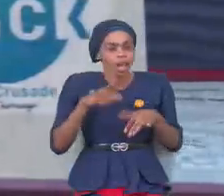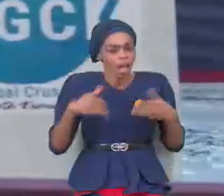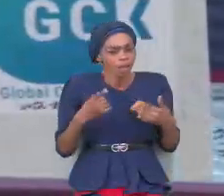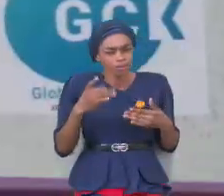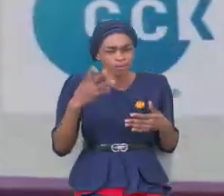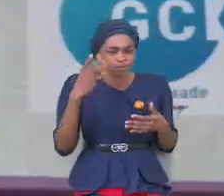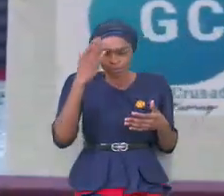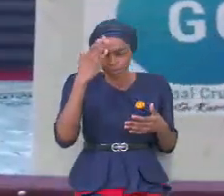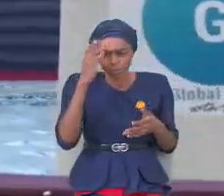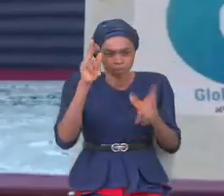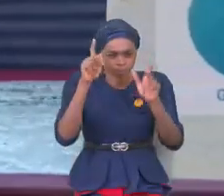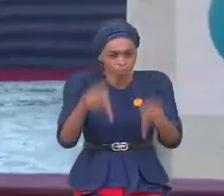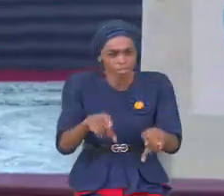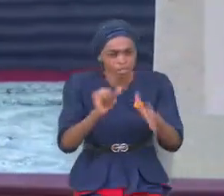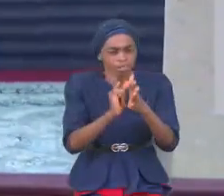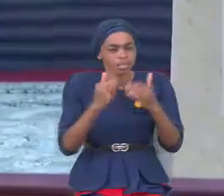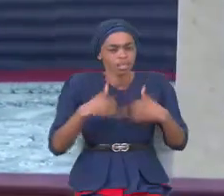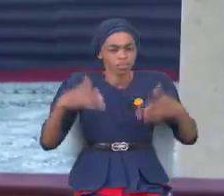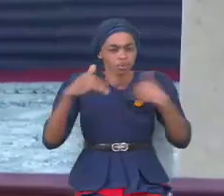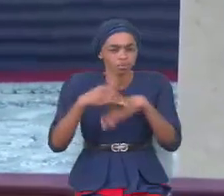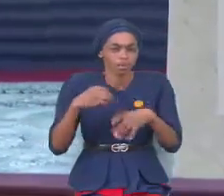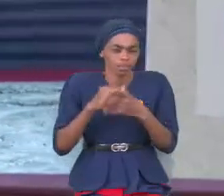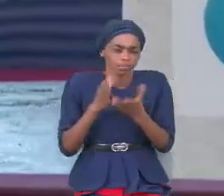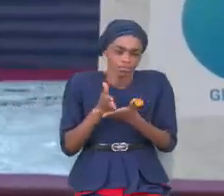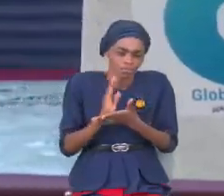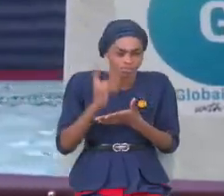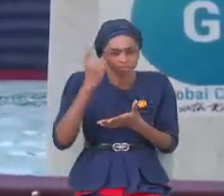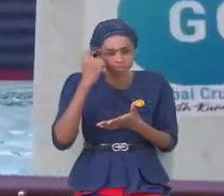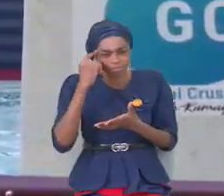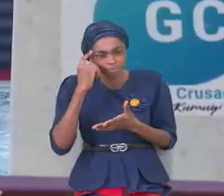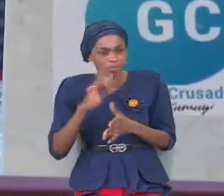the will and everything on the inside has come